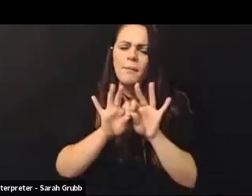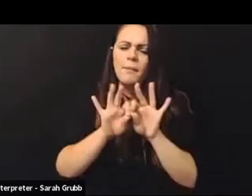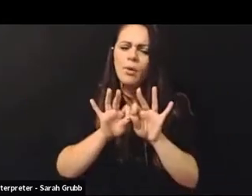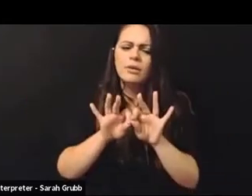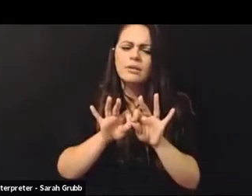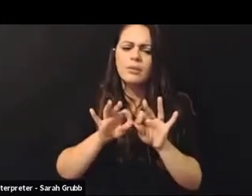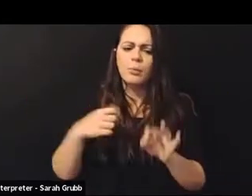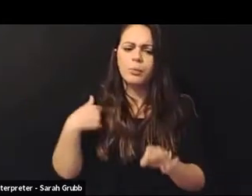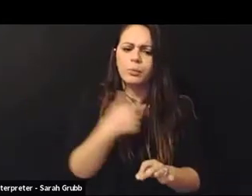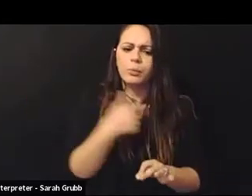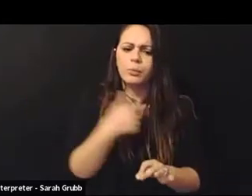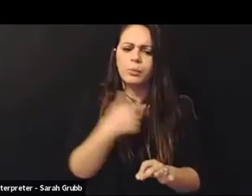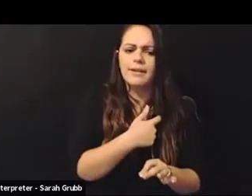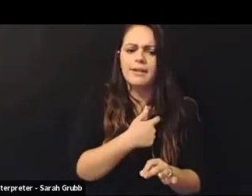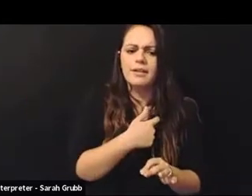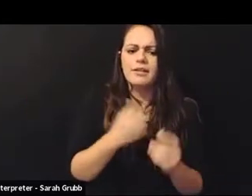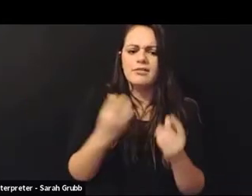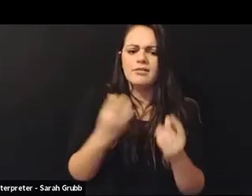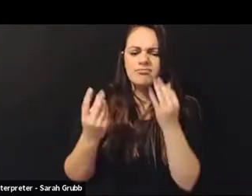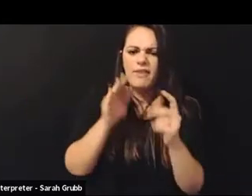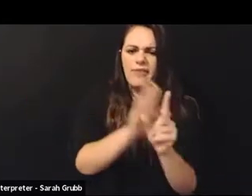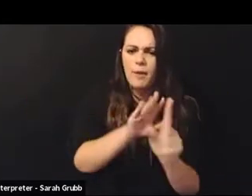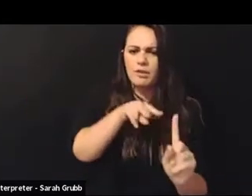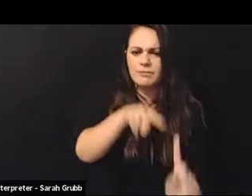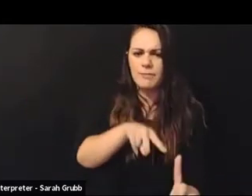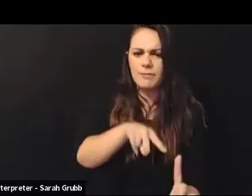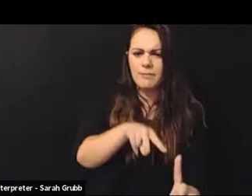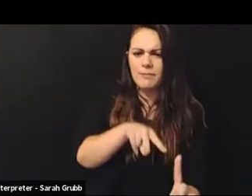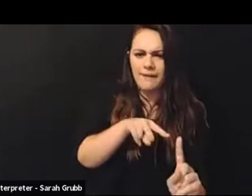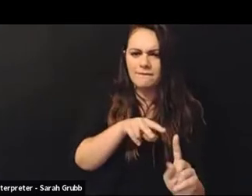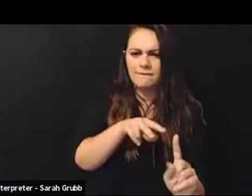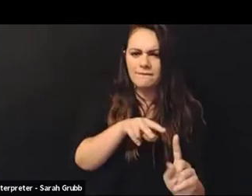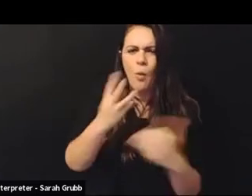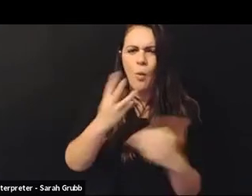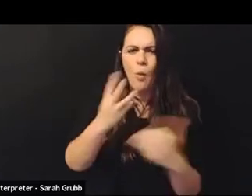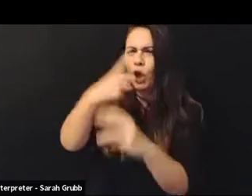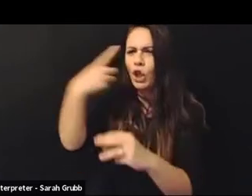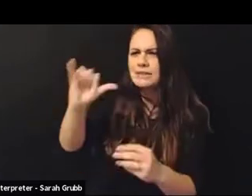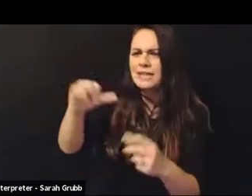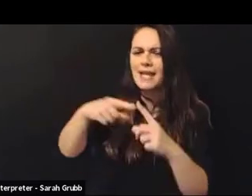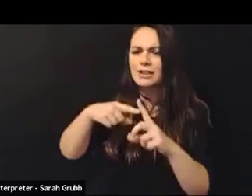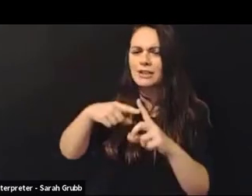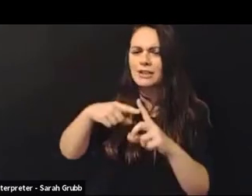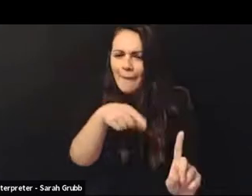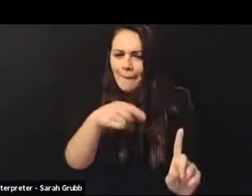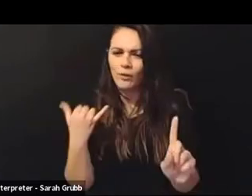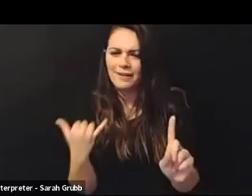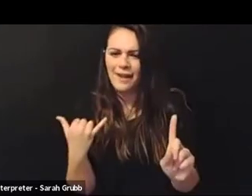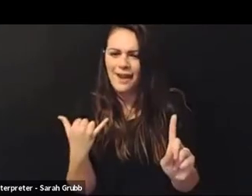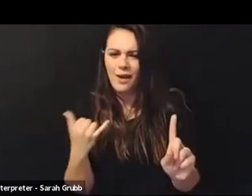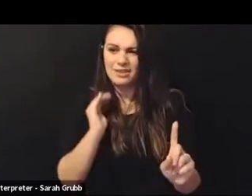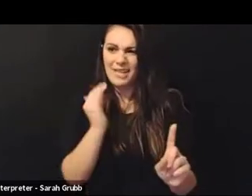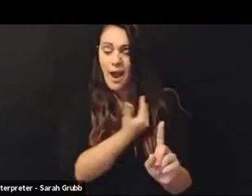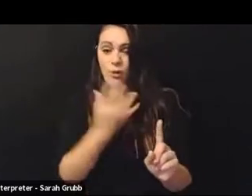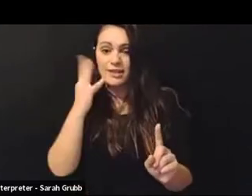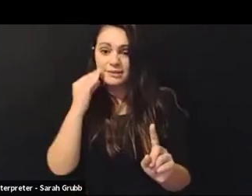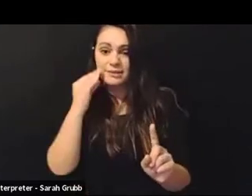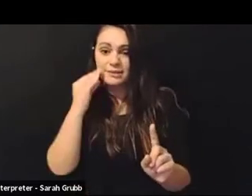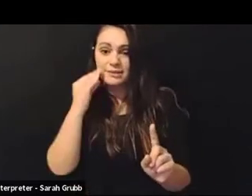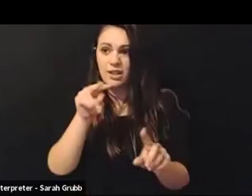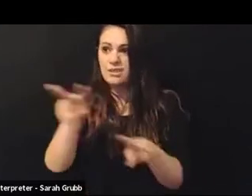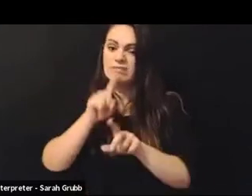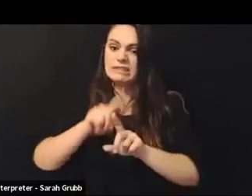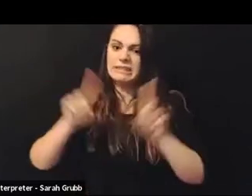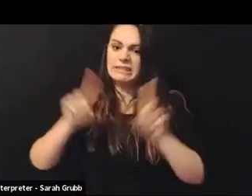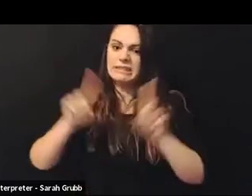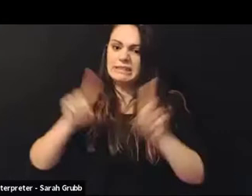world appear to them right now? How are they feeling about it? Because it's very different than the way we experience it as typically developing